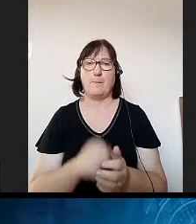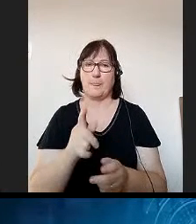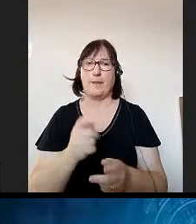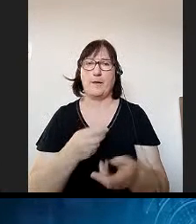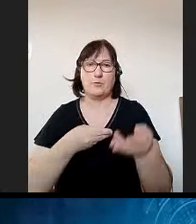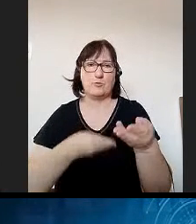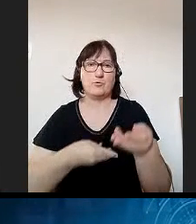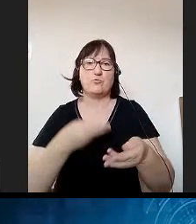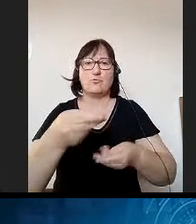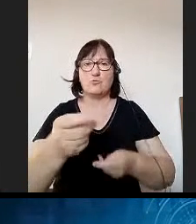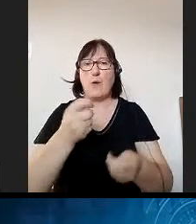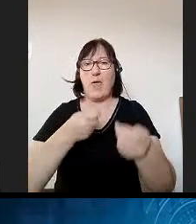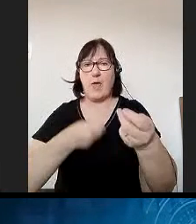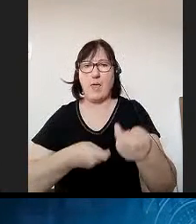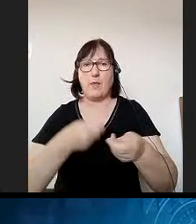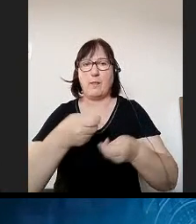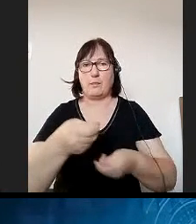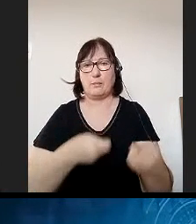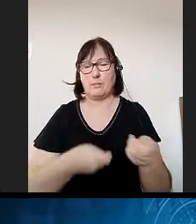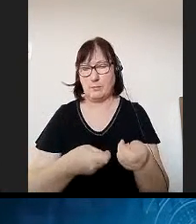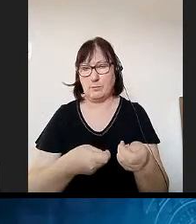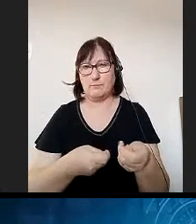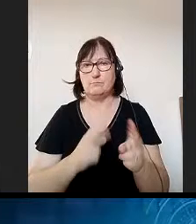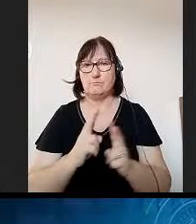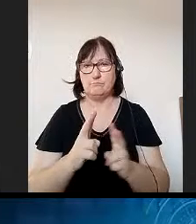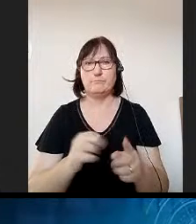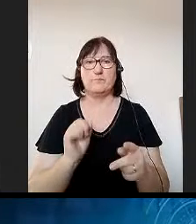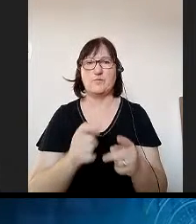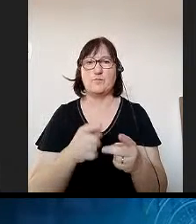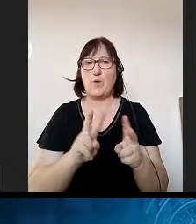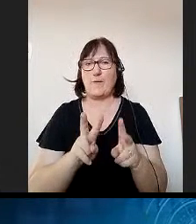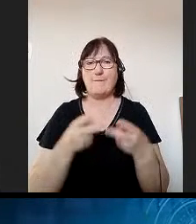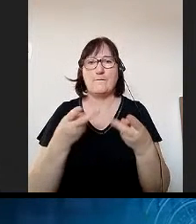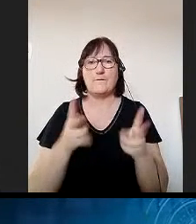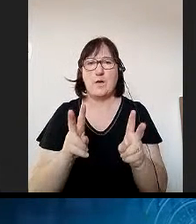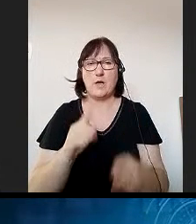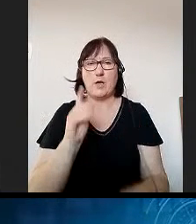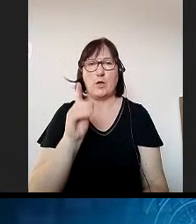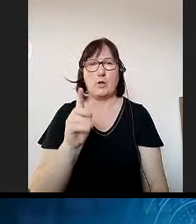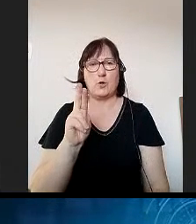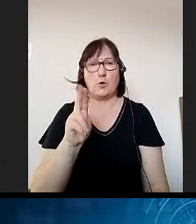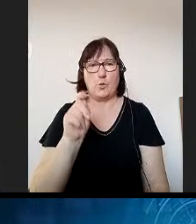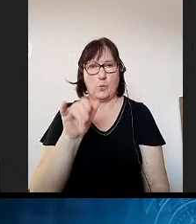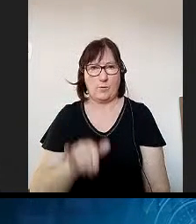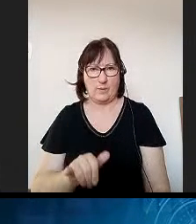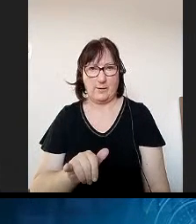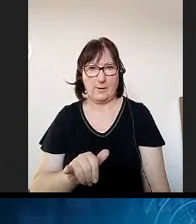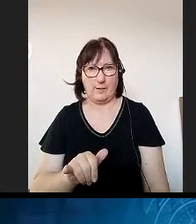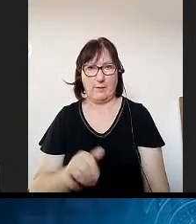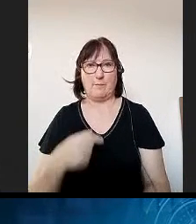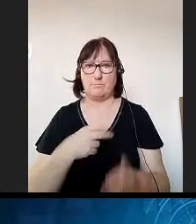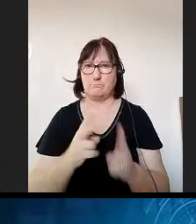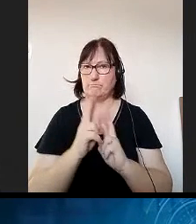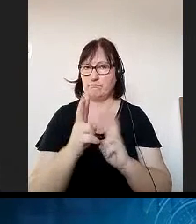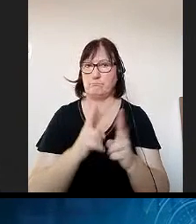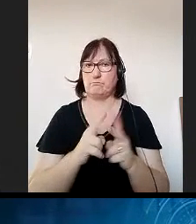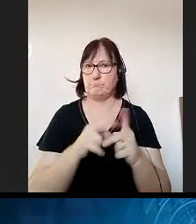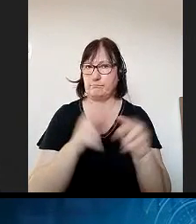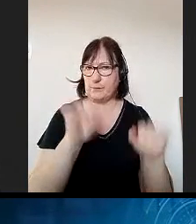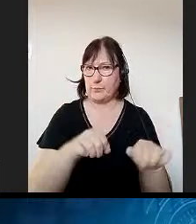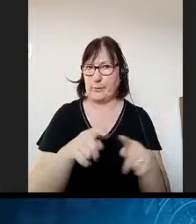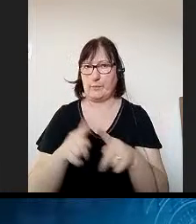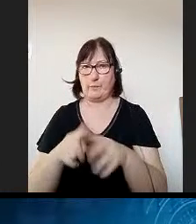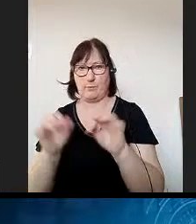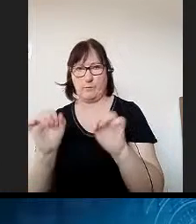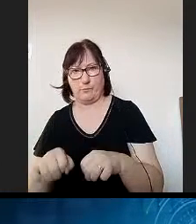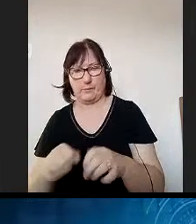room for reduced or free duty on those areas as agreed by the member parties. Now, the other thing